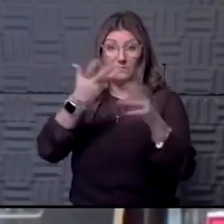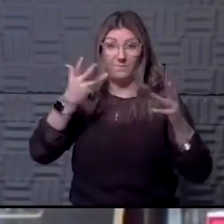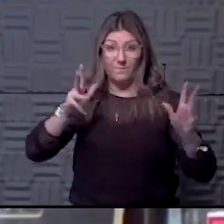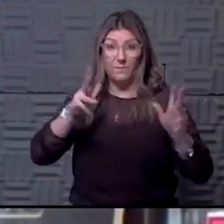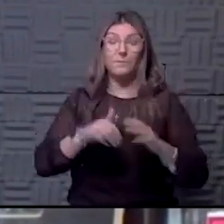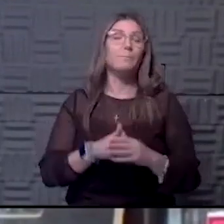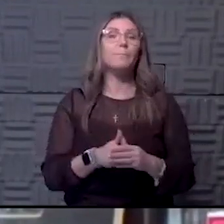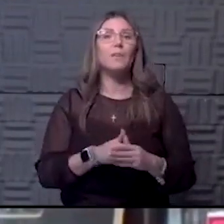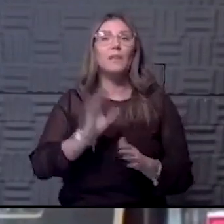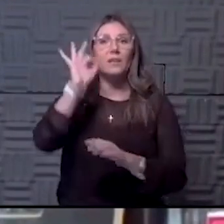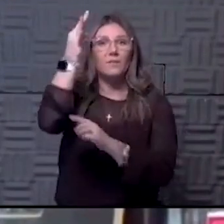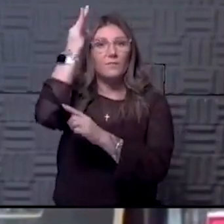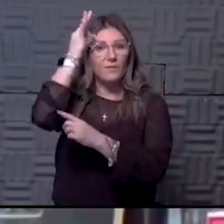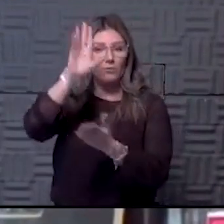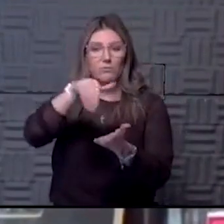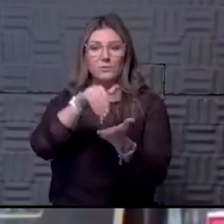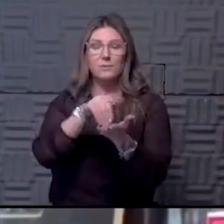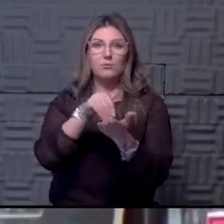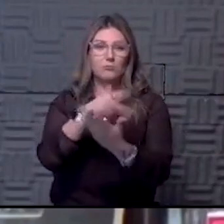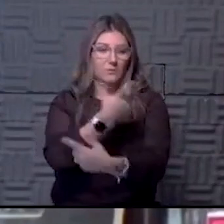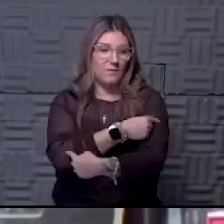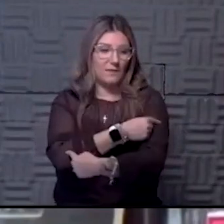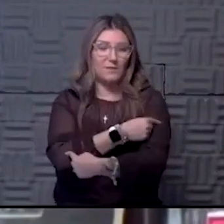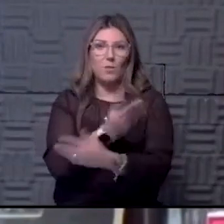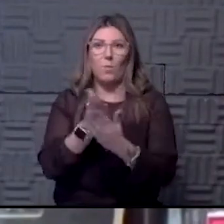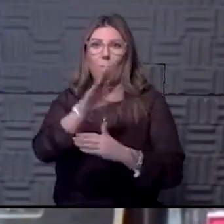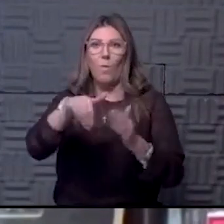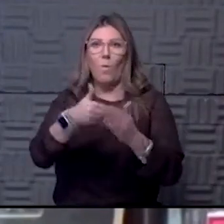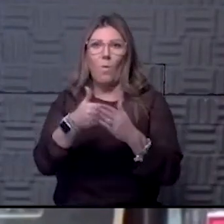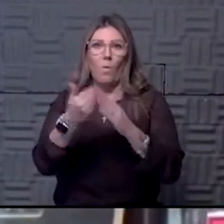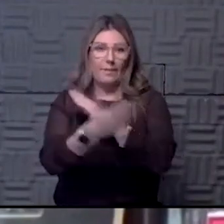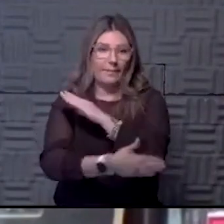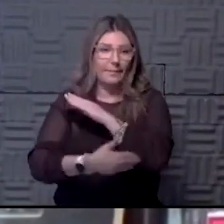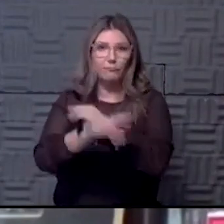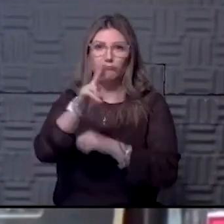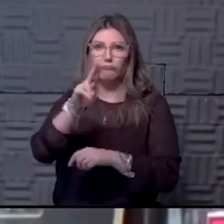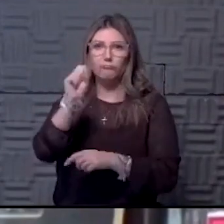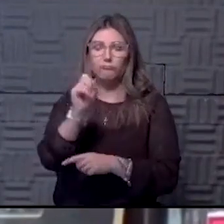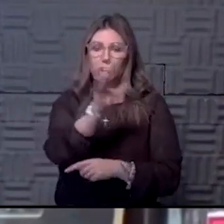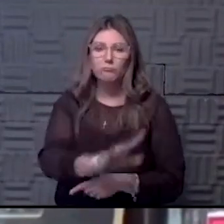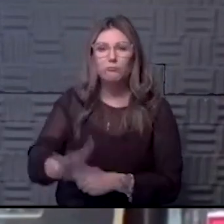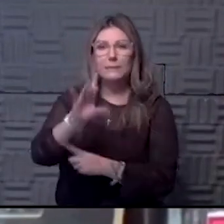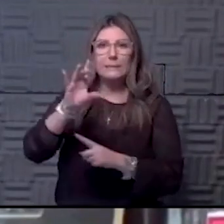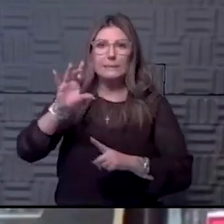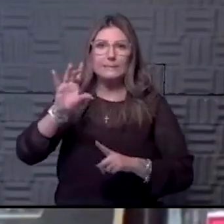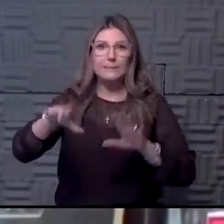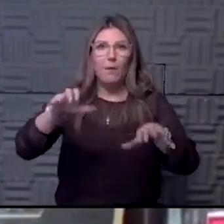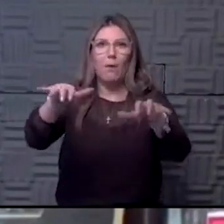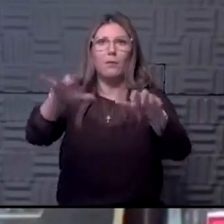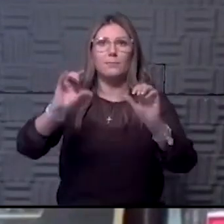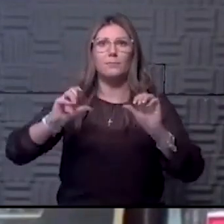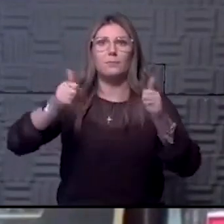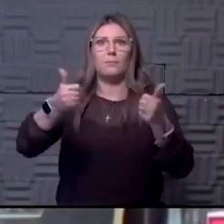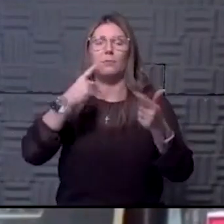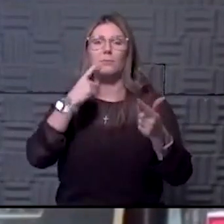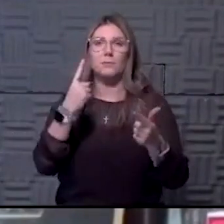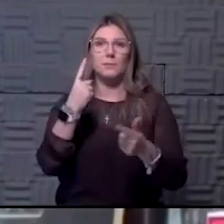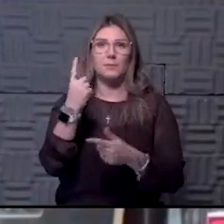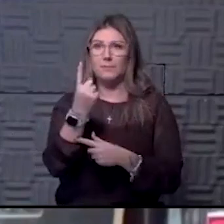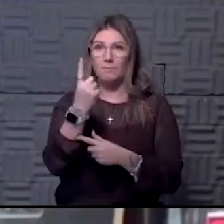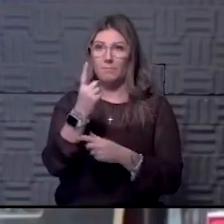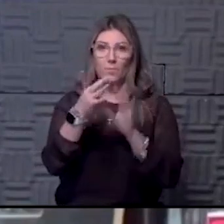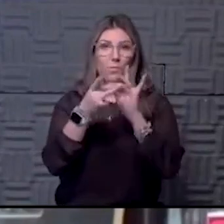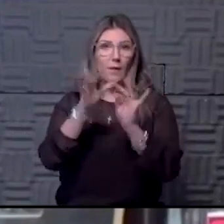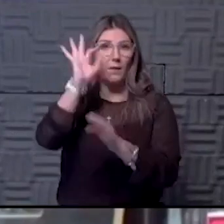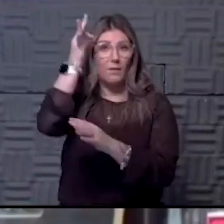federal centers for vaccination across the country. So in which, in some fashion, somebody related to the federal government is